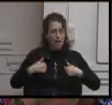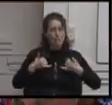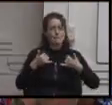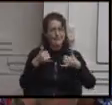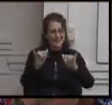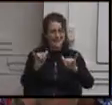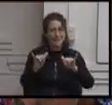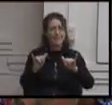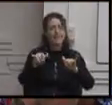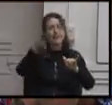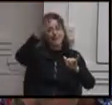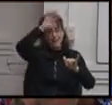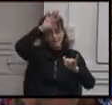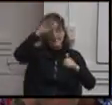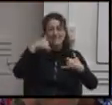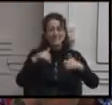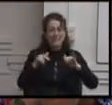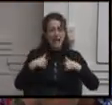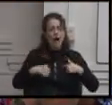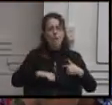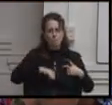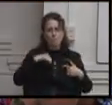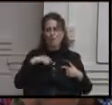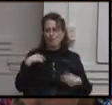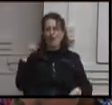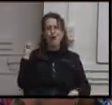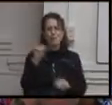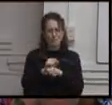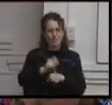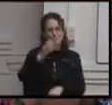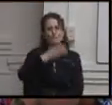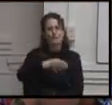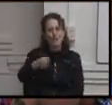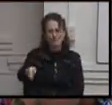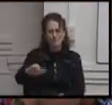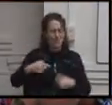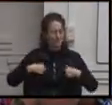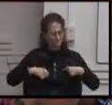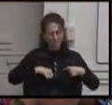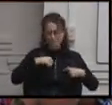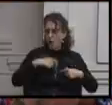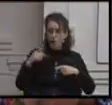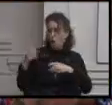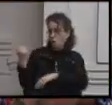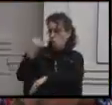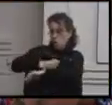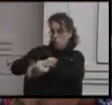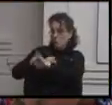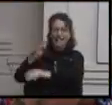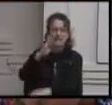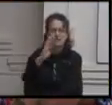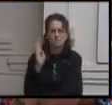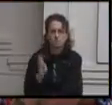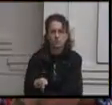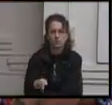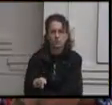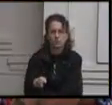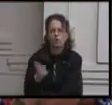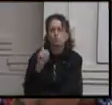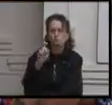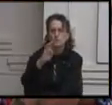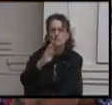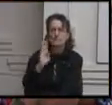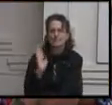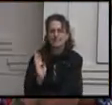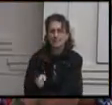from Brattleboro, and I certainly can. You can't close Station 2 now or ever. There was talk about building the 3rd